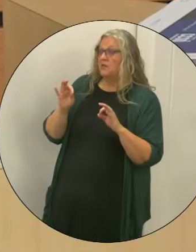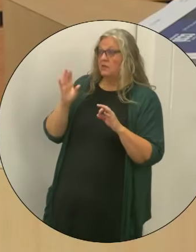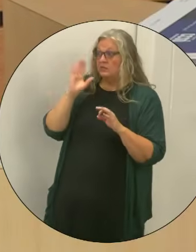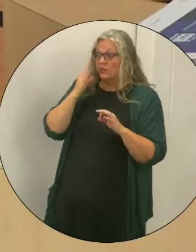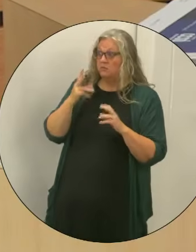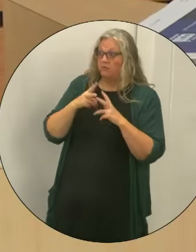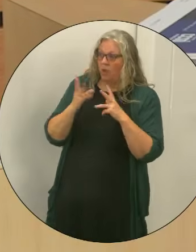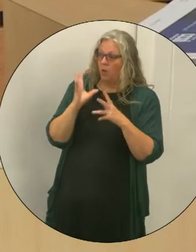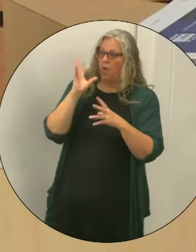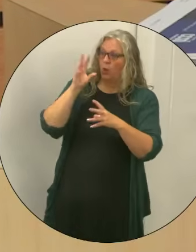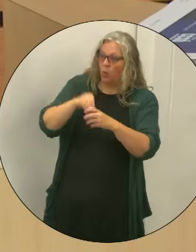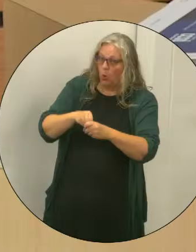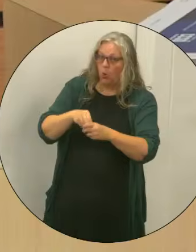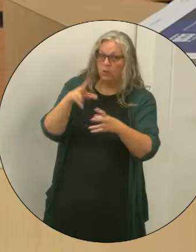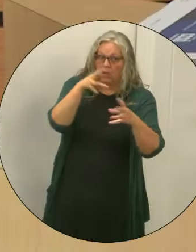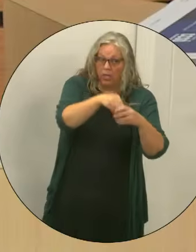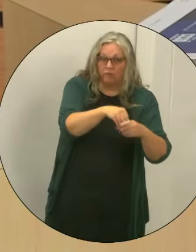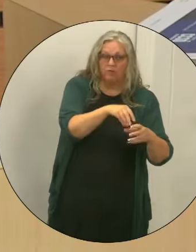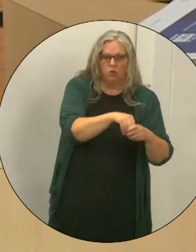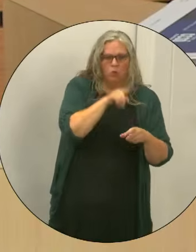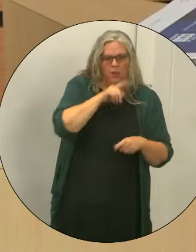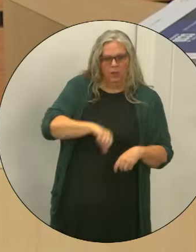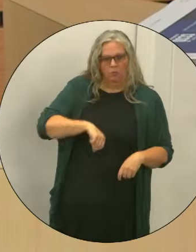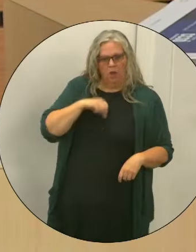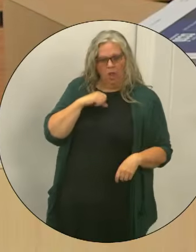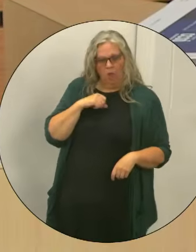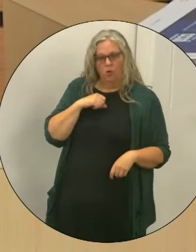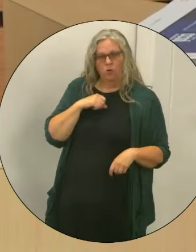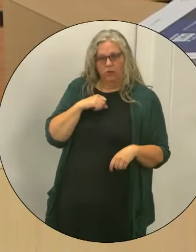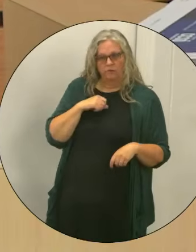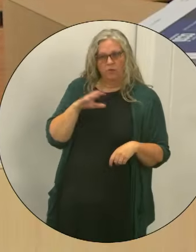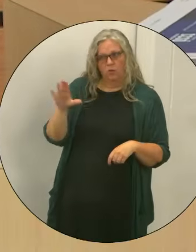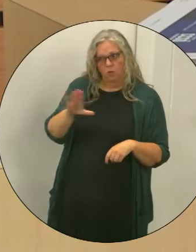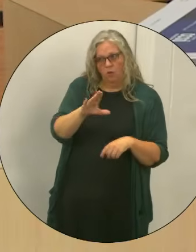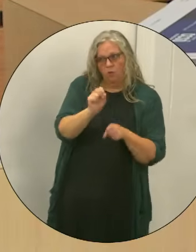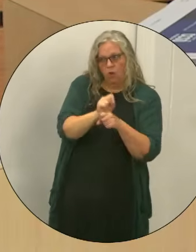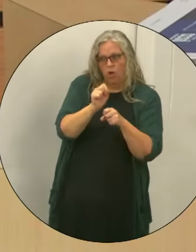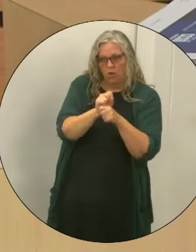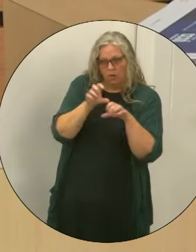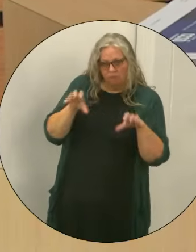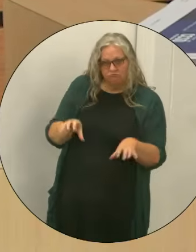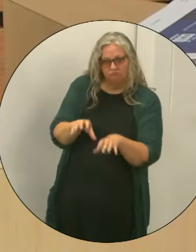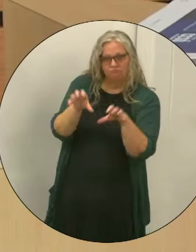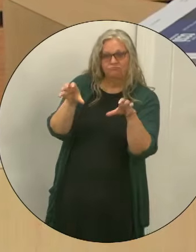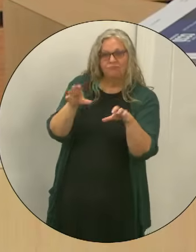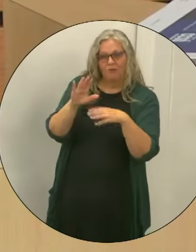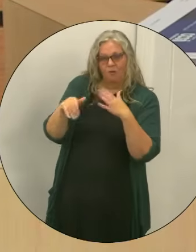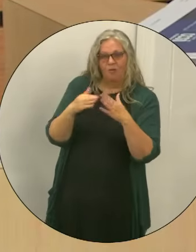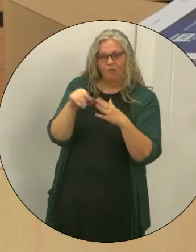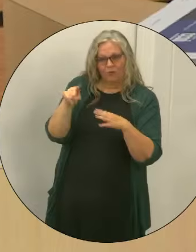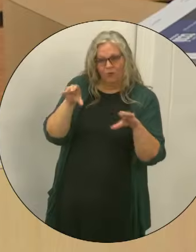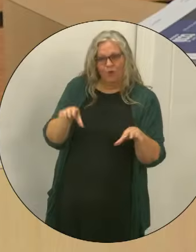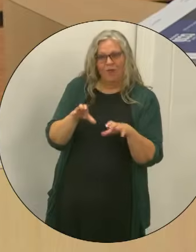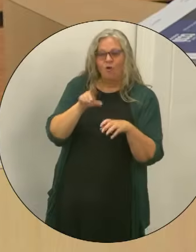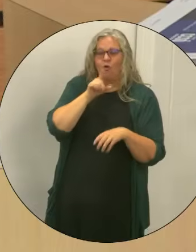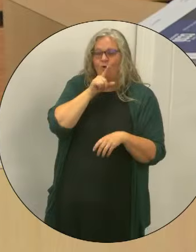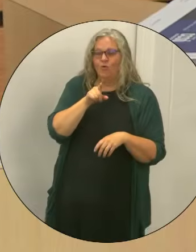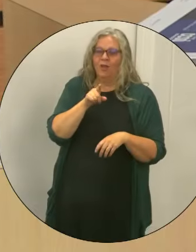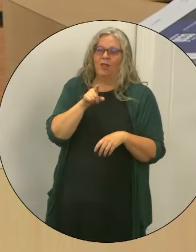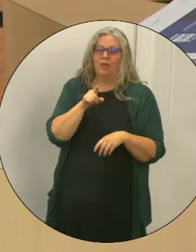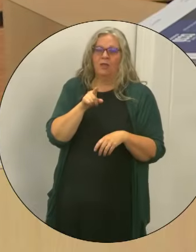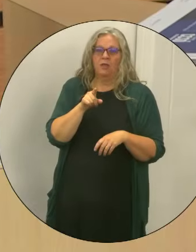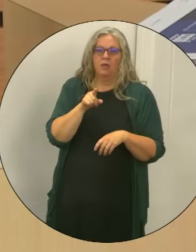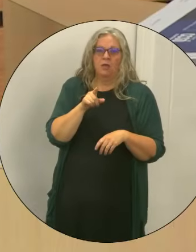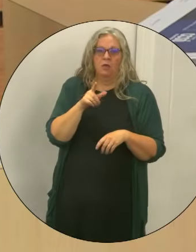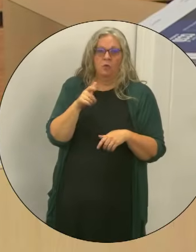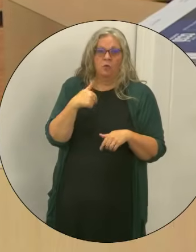inclusive. I'm really proud of the direction we're going in, the work that you and your team, all the team is doing. And it's just, even when you were